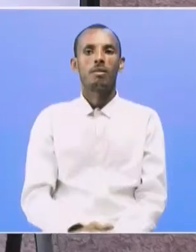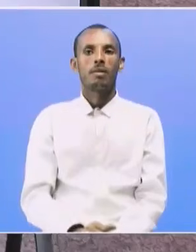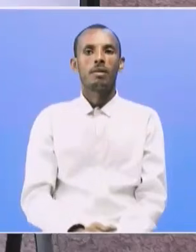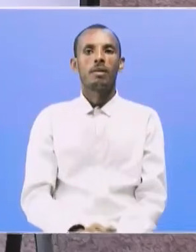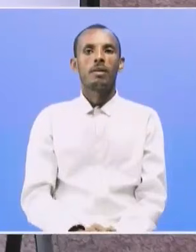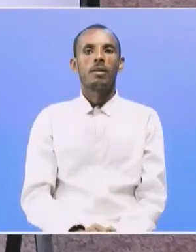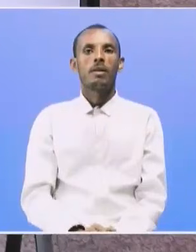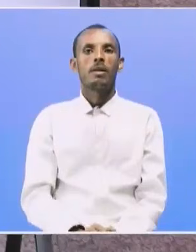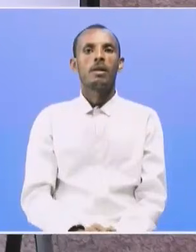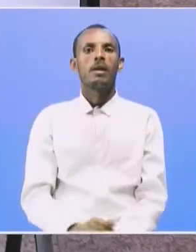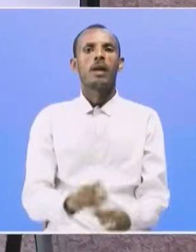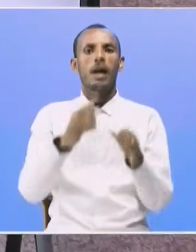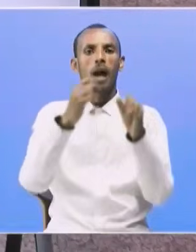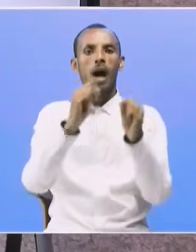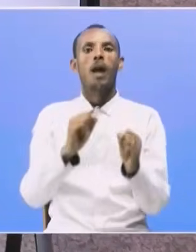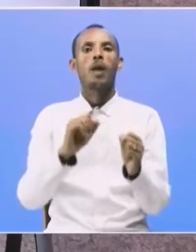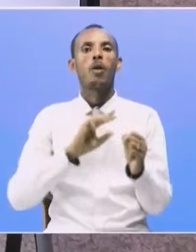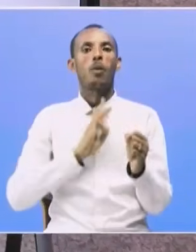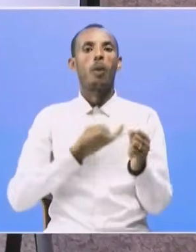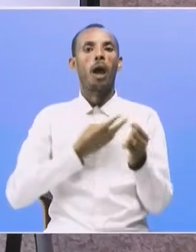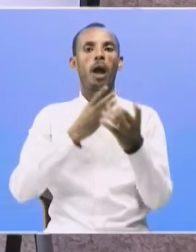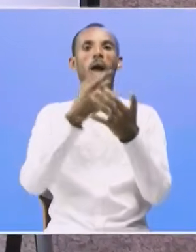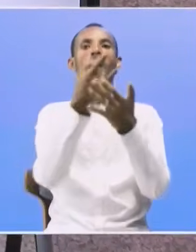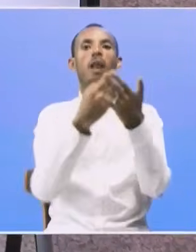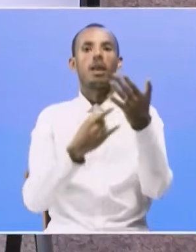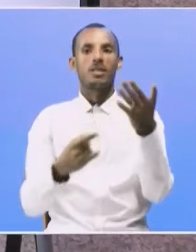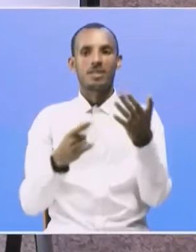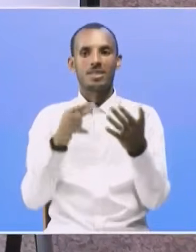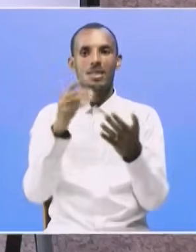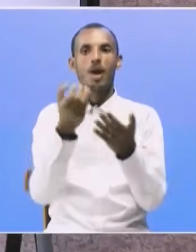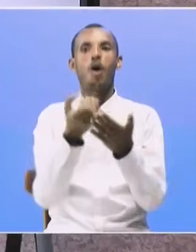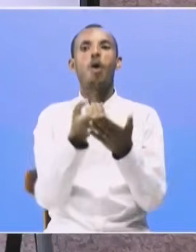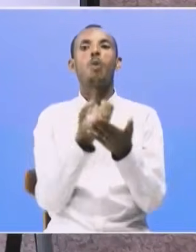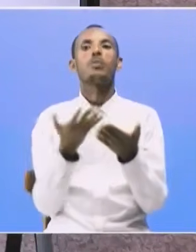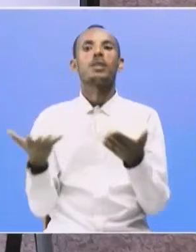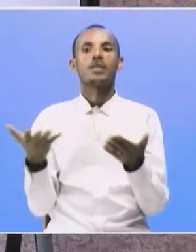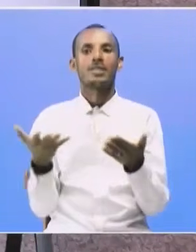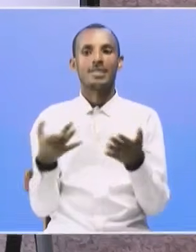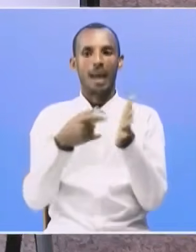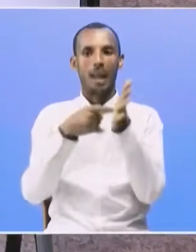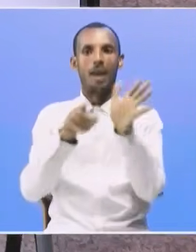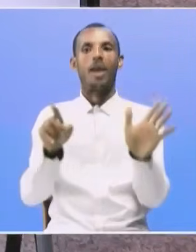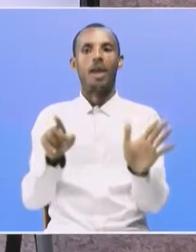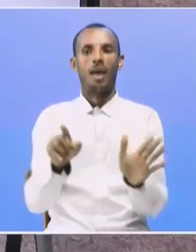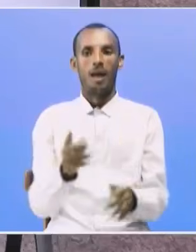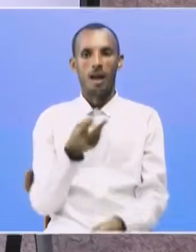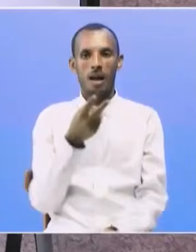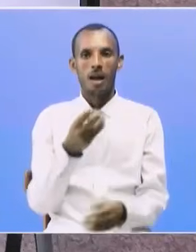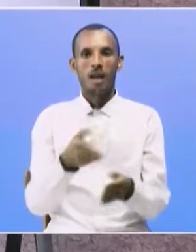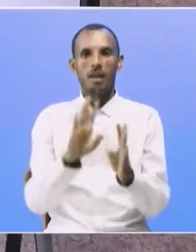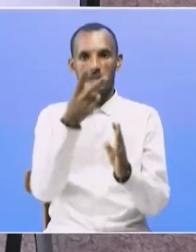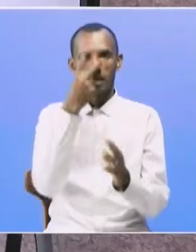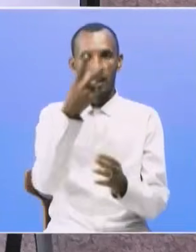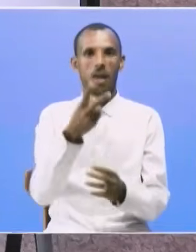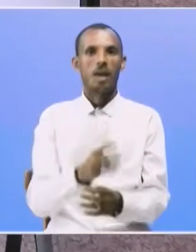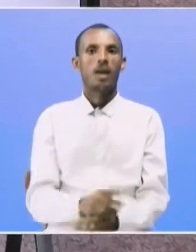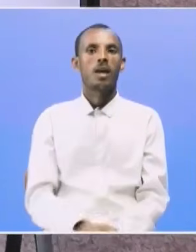Can we list the objects clearly? Let's see it. So